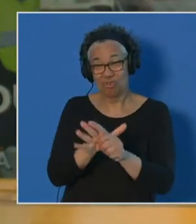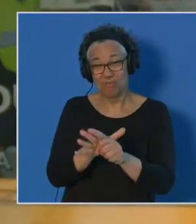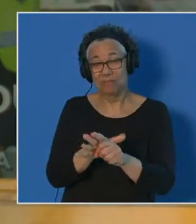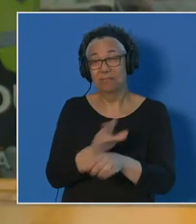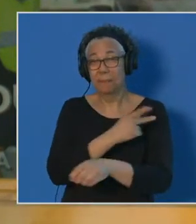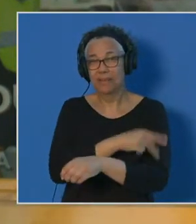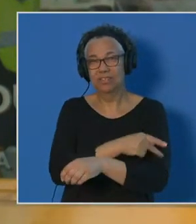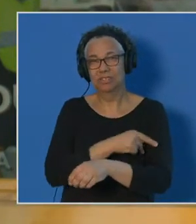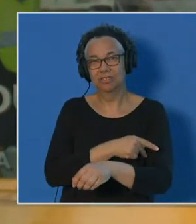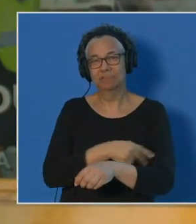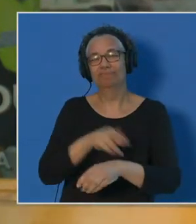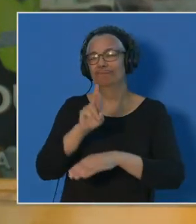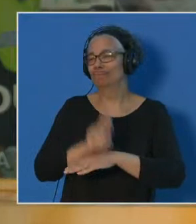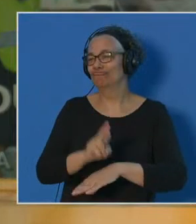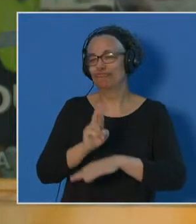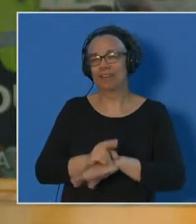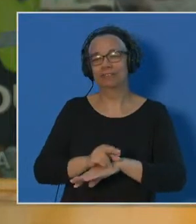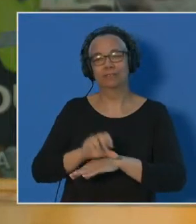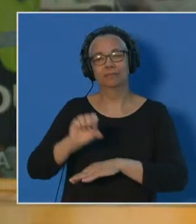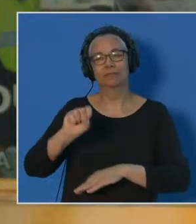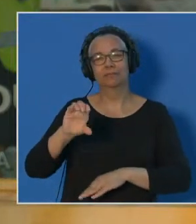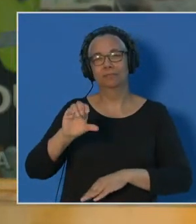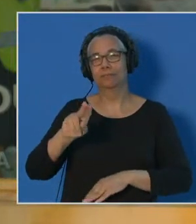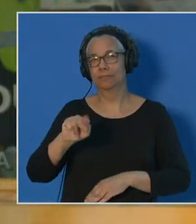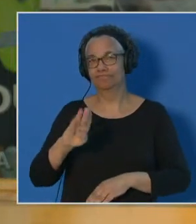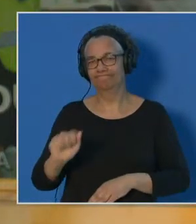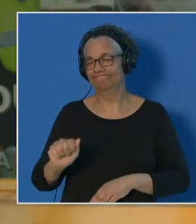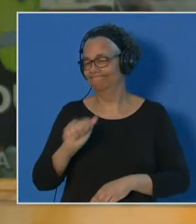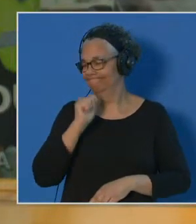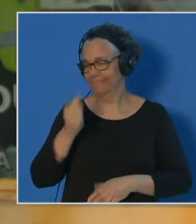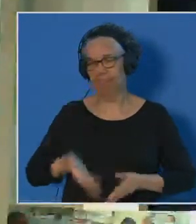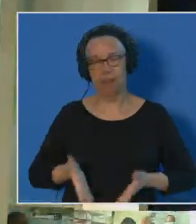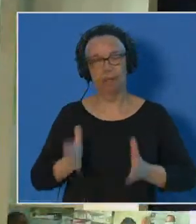diving is not permitted. Okay, thank you very much.